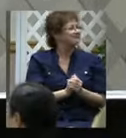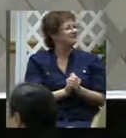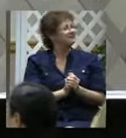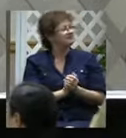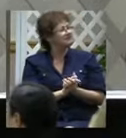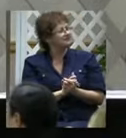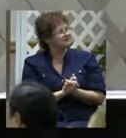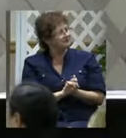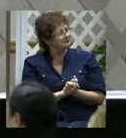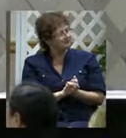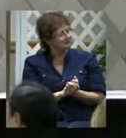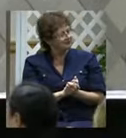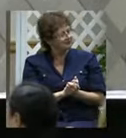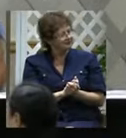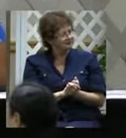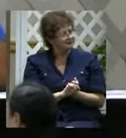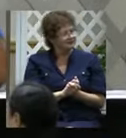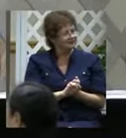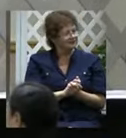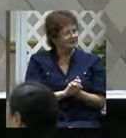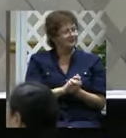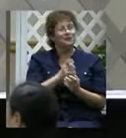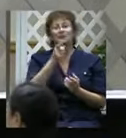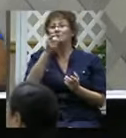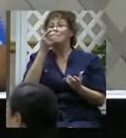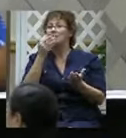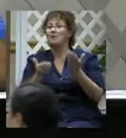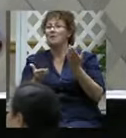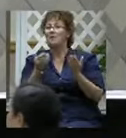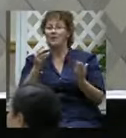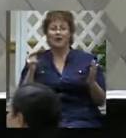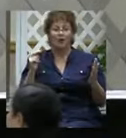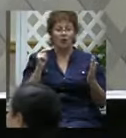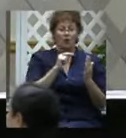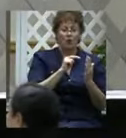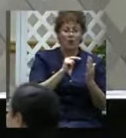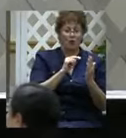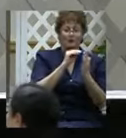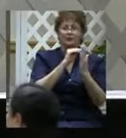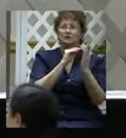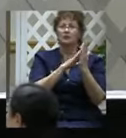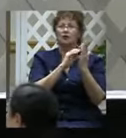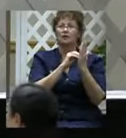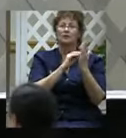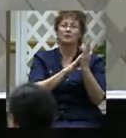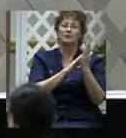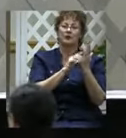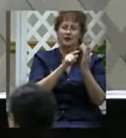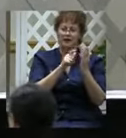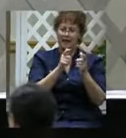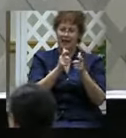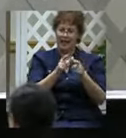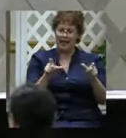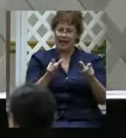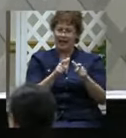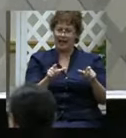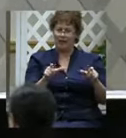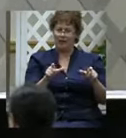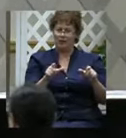far. As a bonus step, you may want to also take a look at the documents you're translating and make sure they are language access